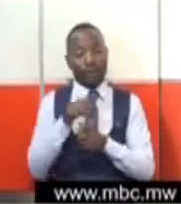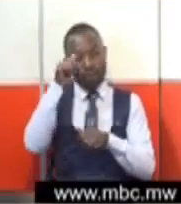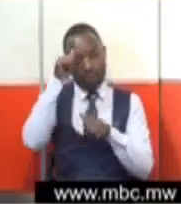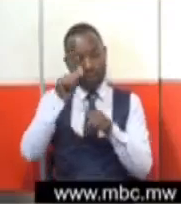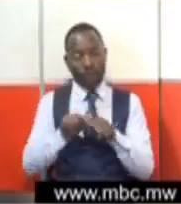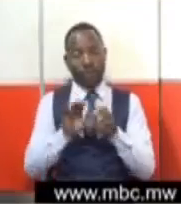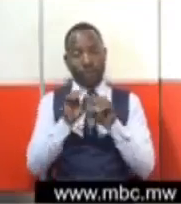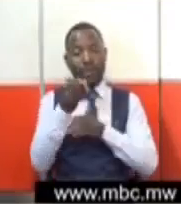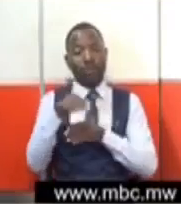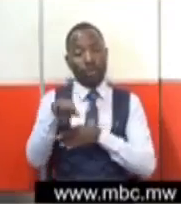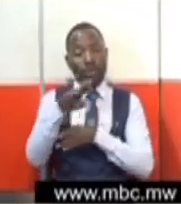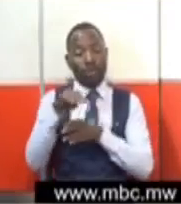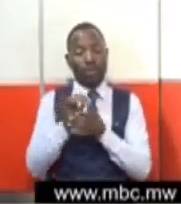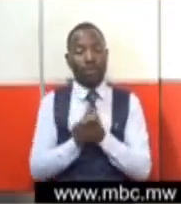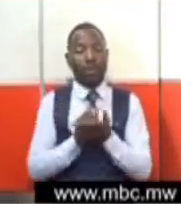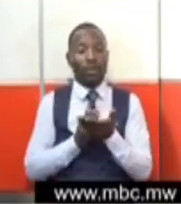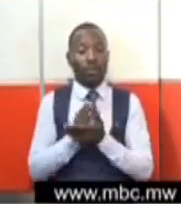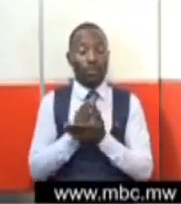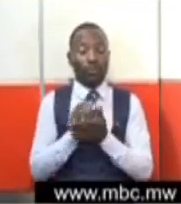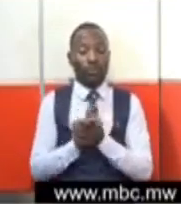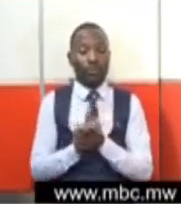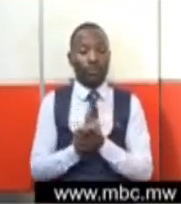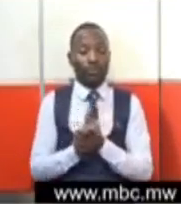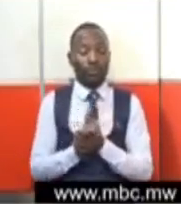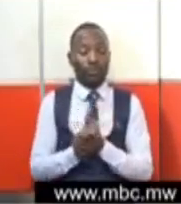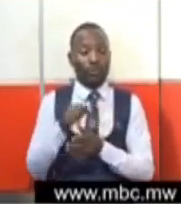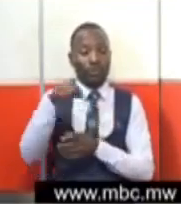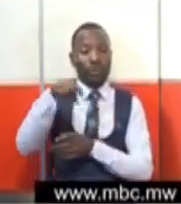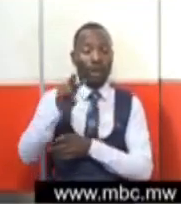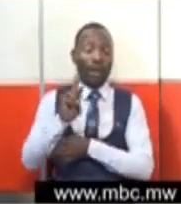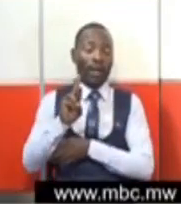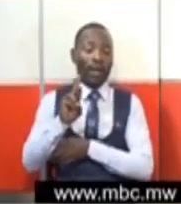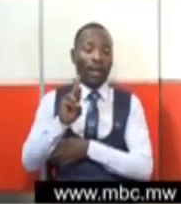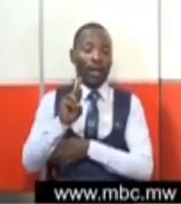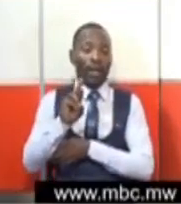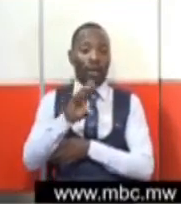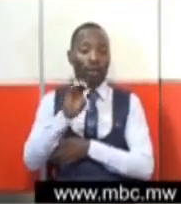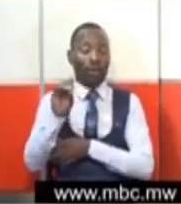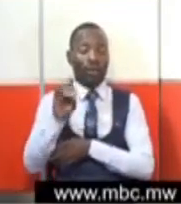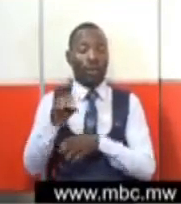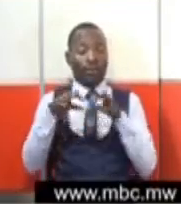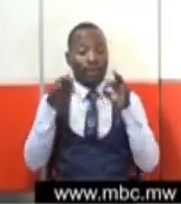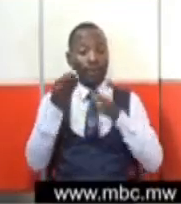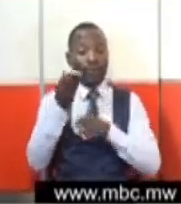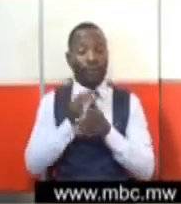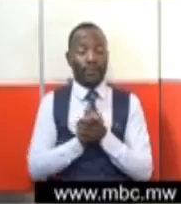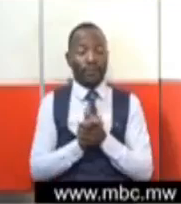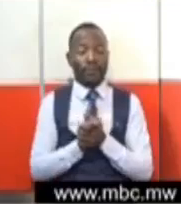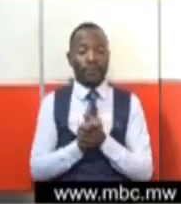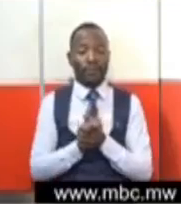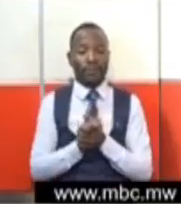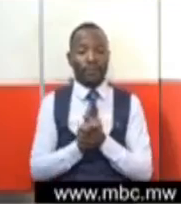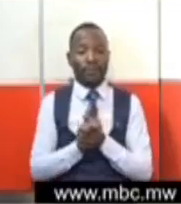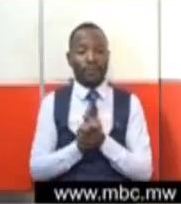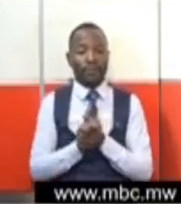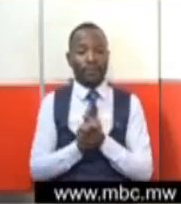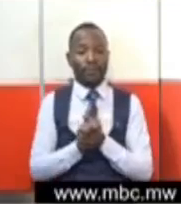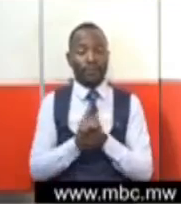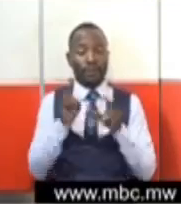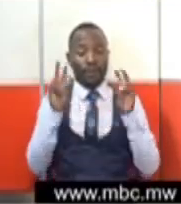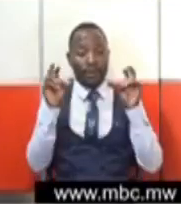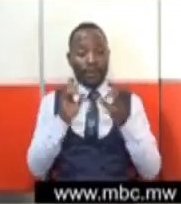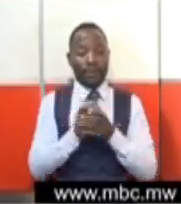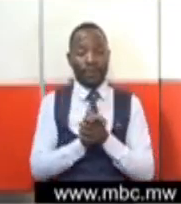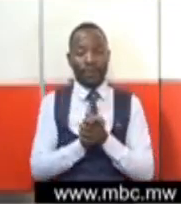Remember, you can access all NBC digital platforms by scanning the QR code at the top right corner of your TV screen, the